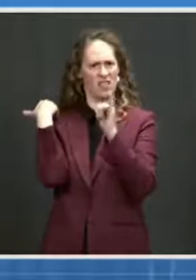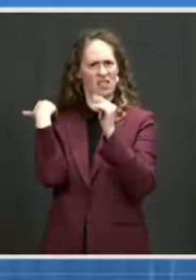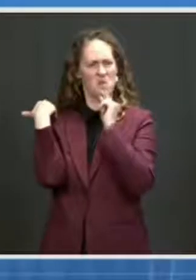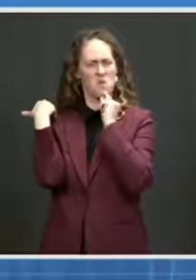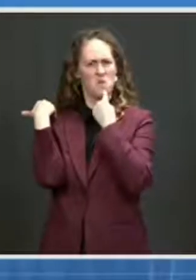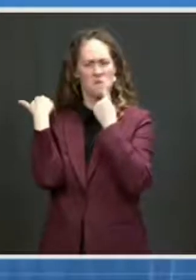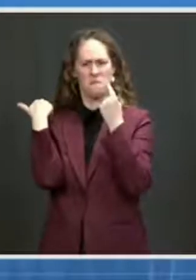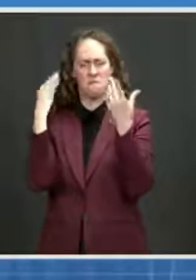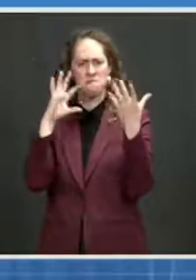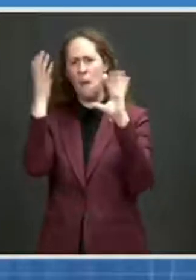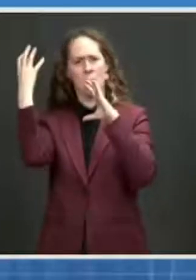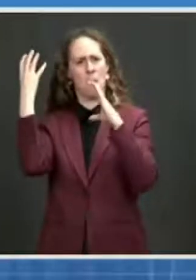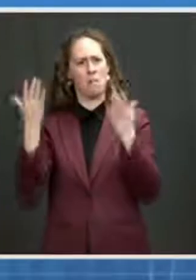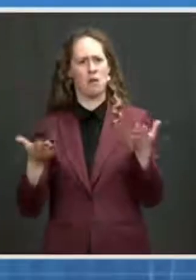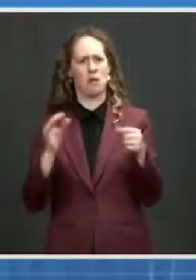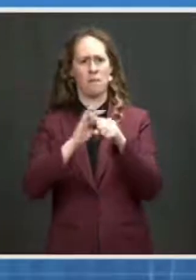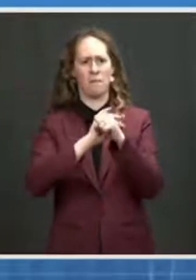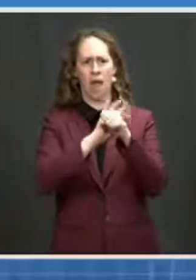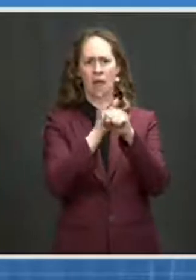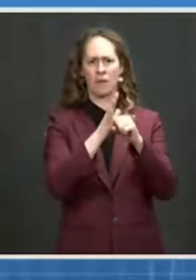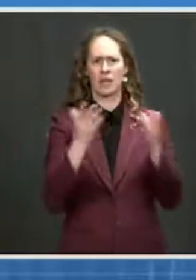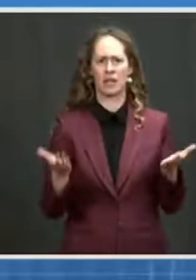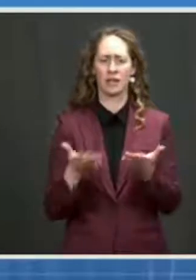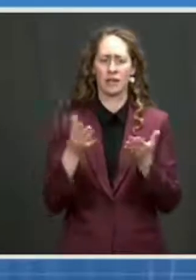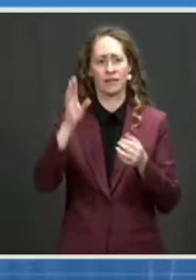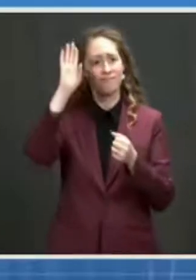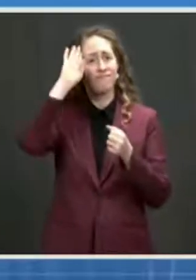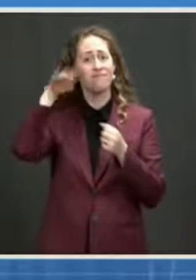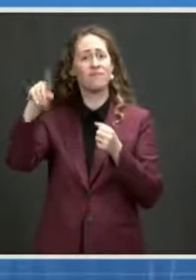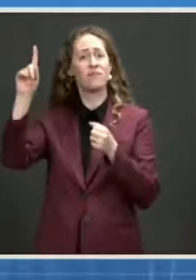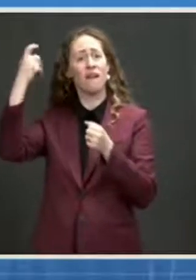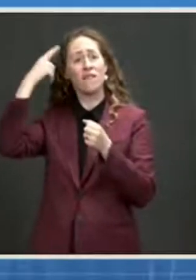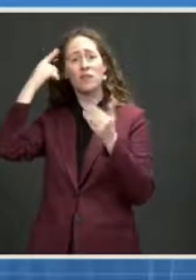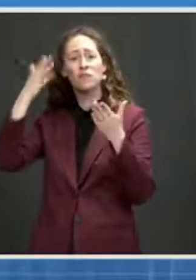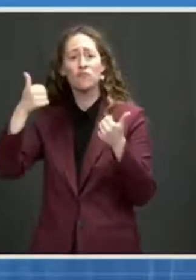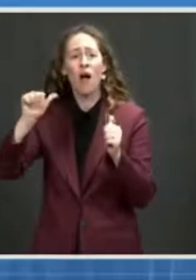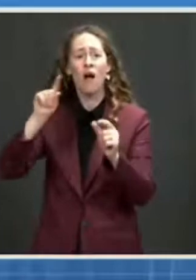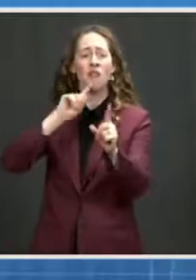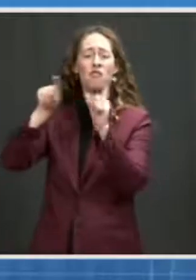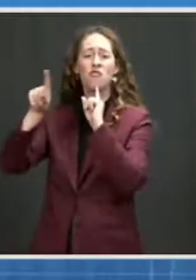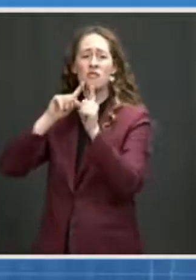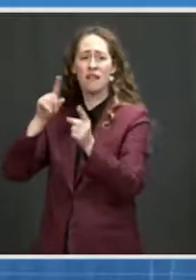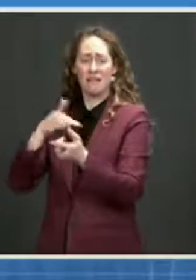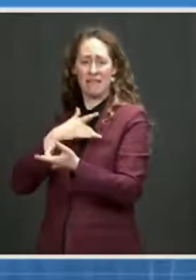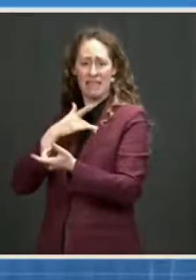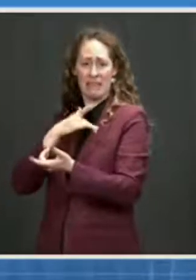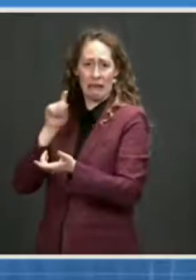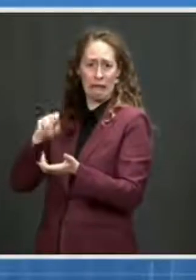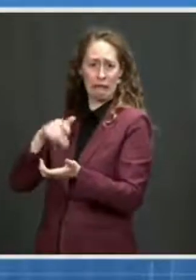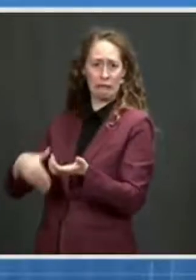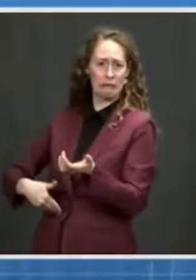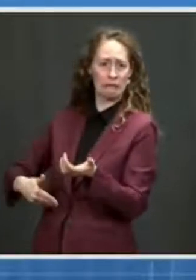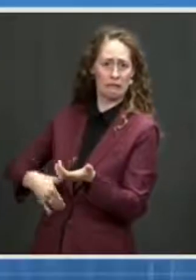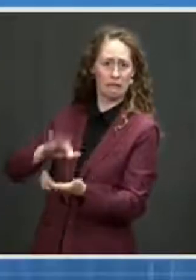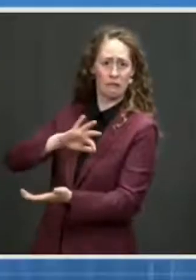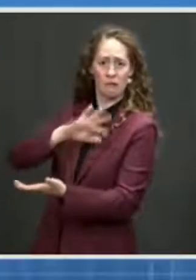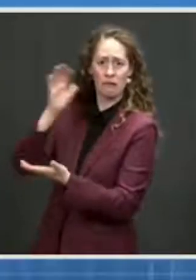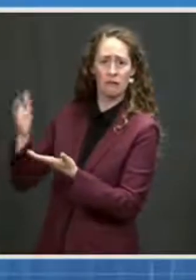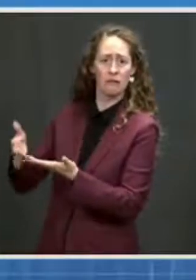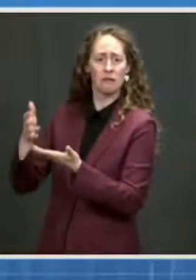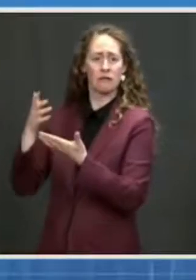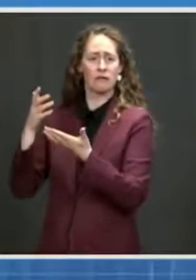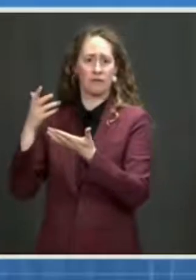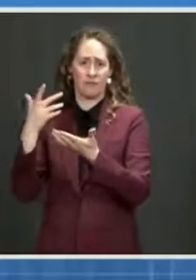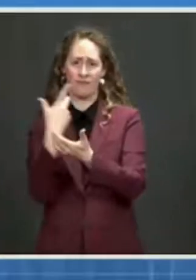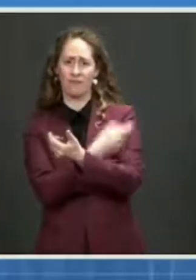were doing their jobs as the best they could, ordering as many doses as they felt they needed to be able to combat this